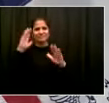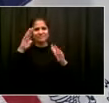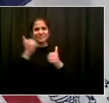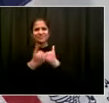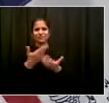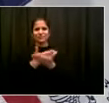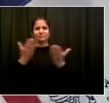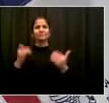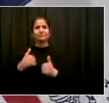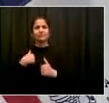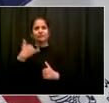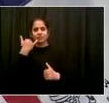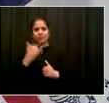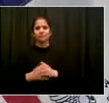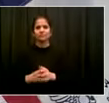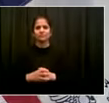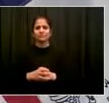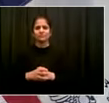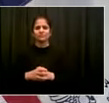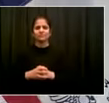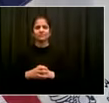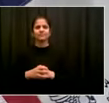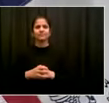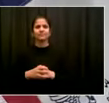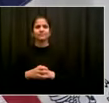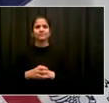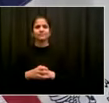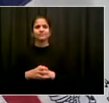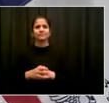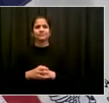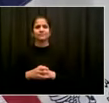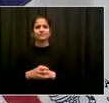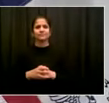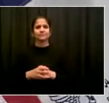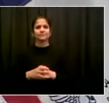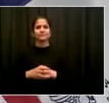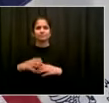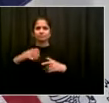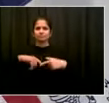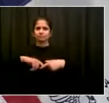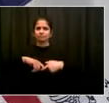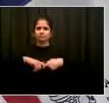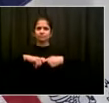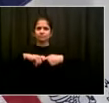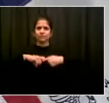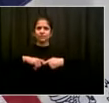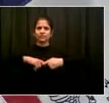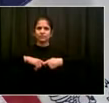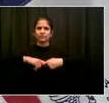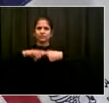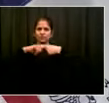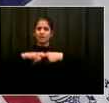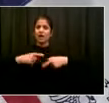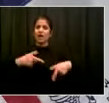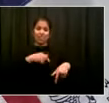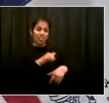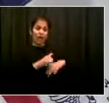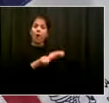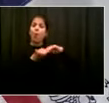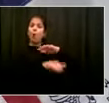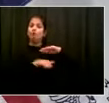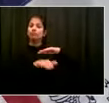You had called the governor's suspension of the quarantine order a possible April Fool's joke, if I got that right, that could be harmful to New York